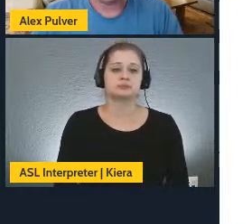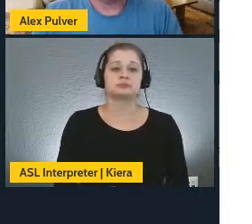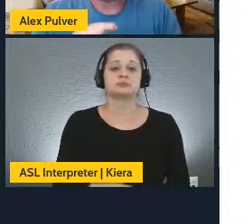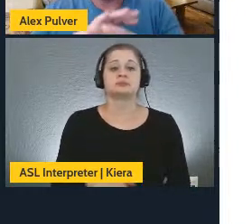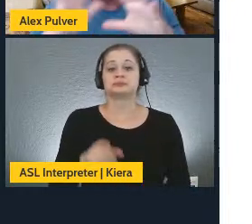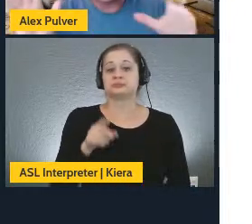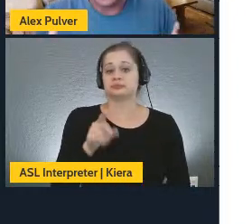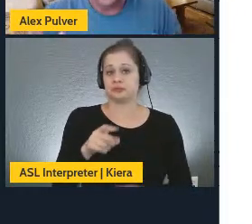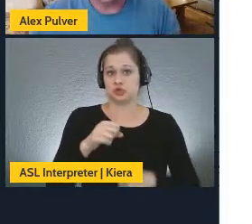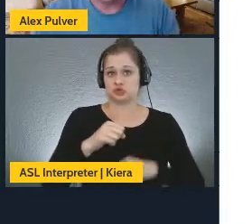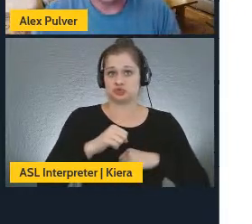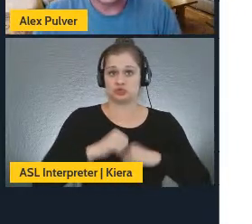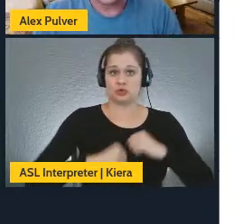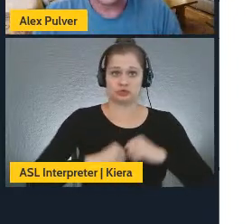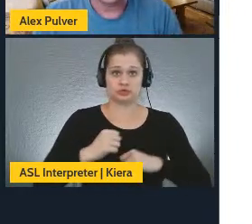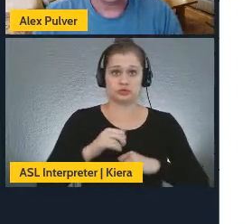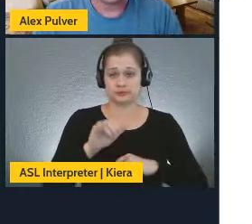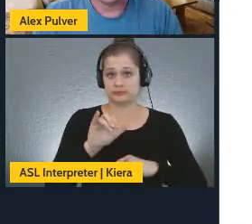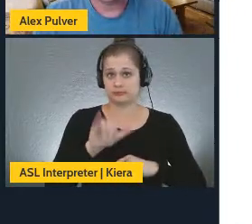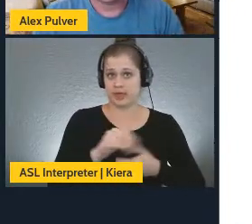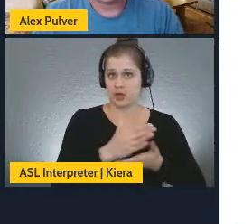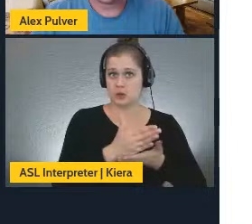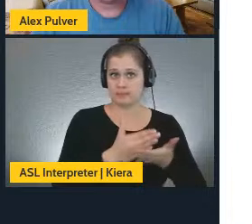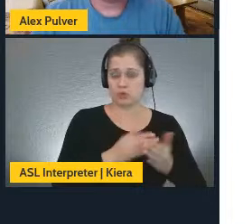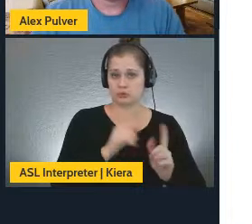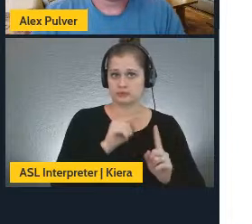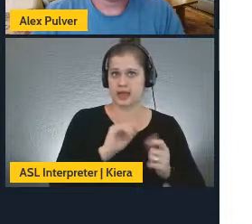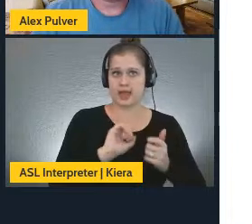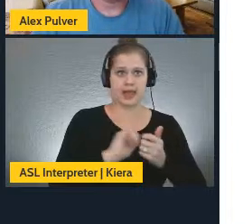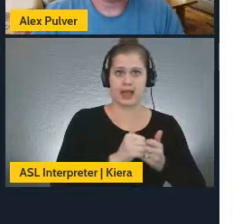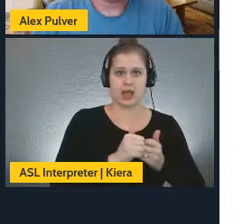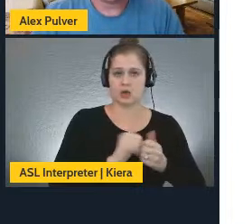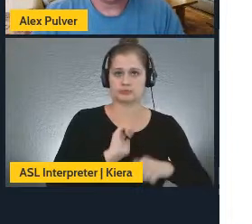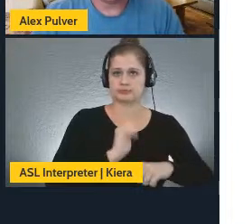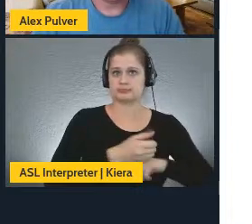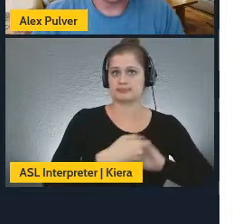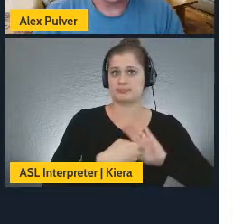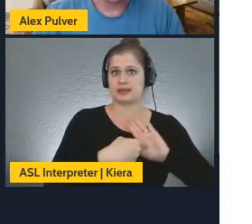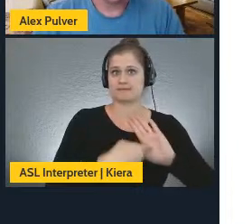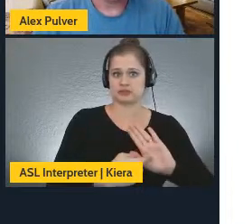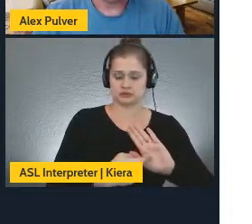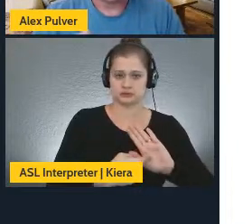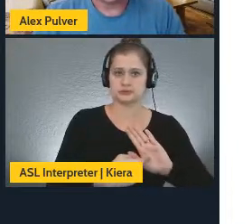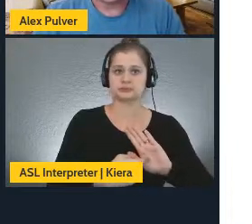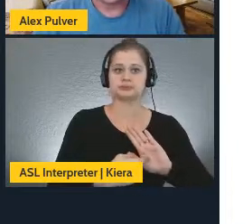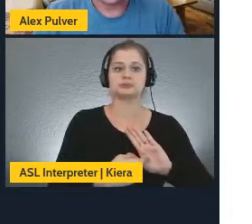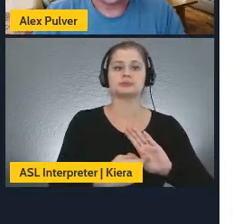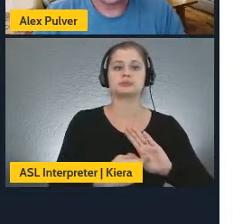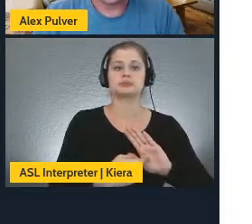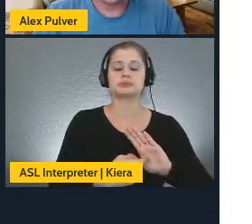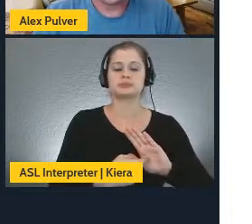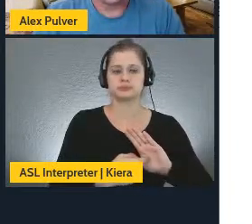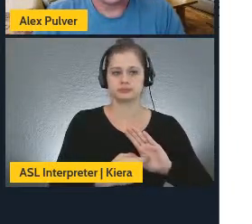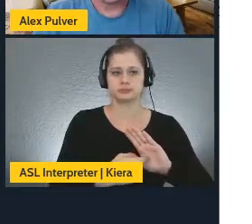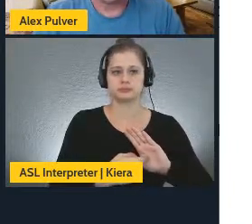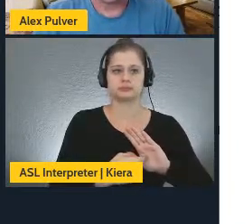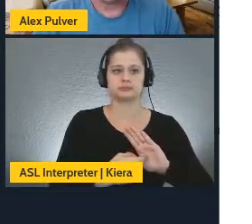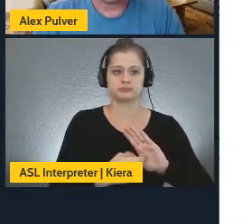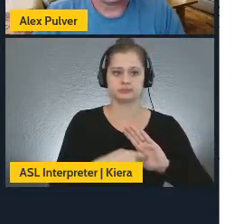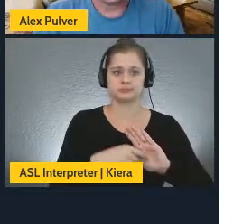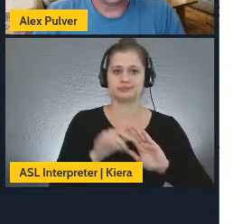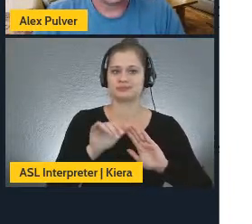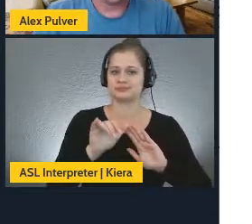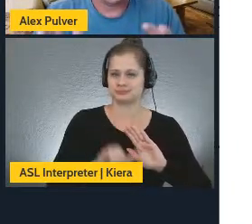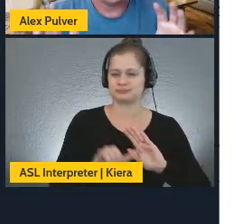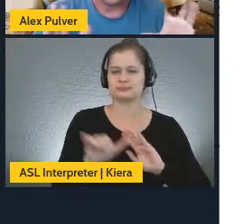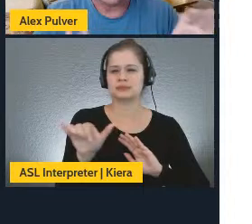structure of that component is manifested in file view, that's something that would be something